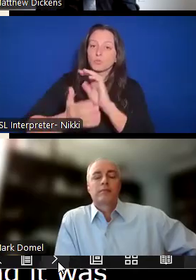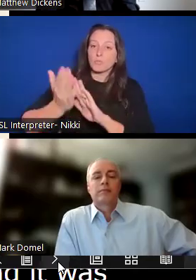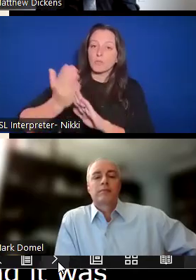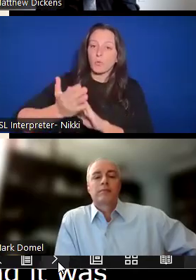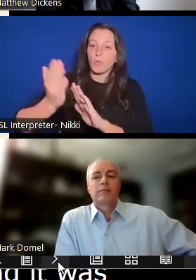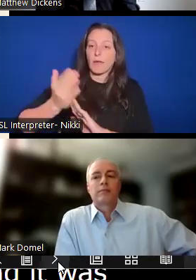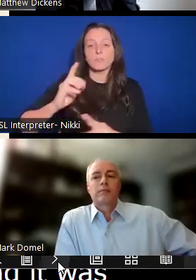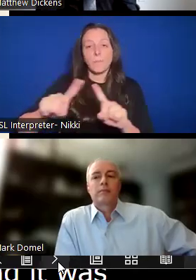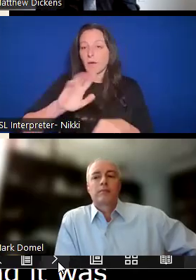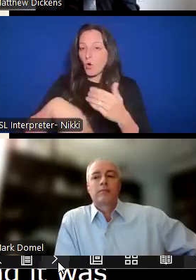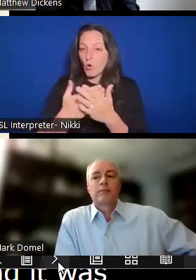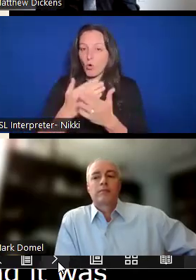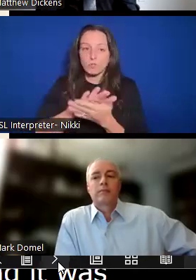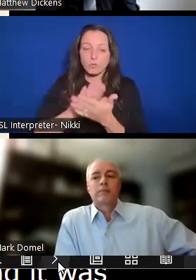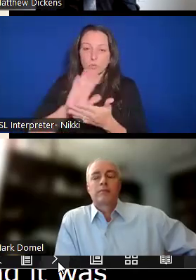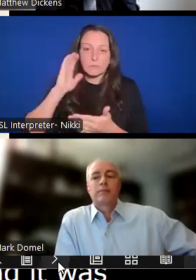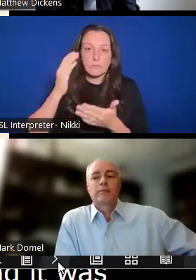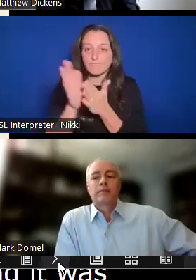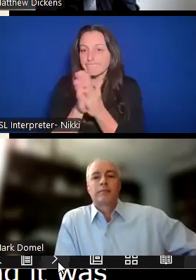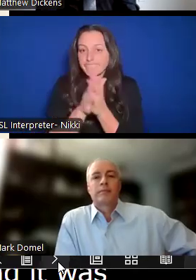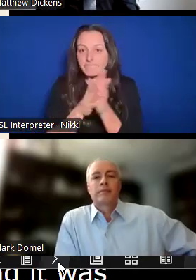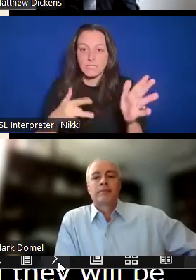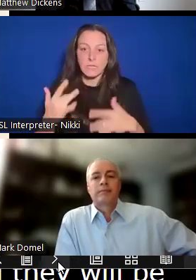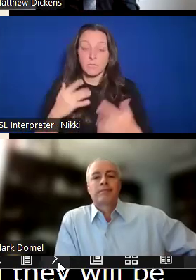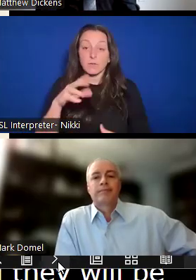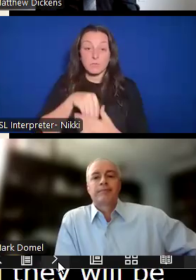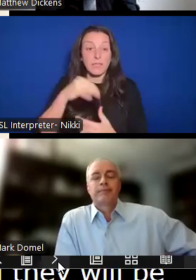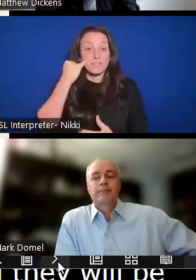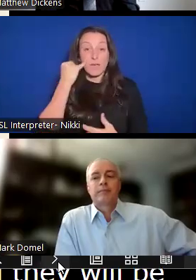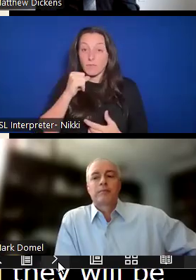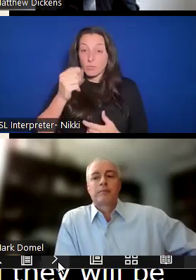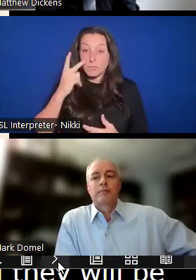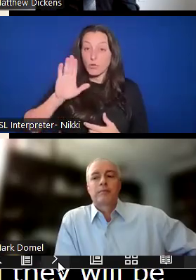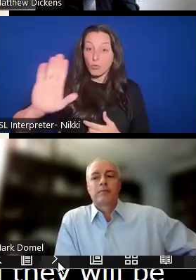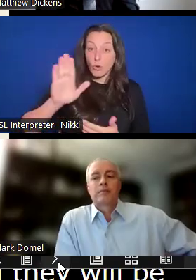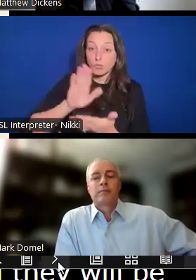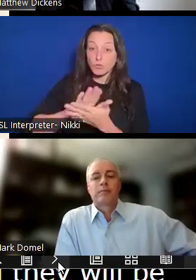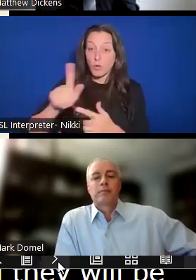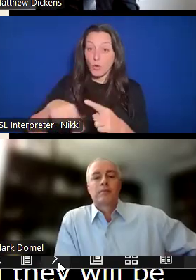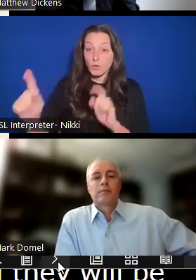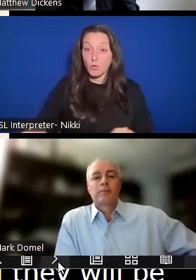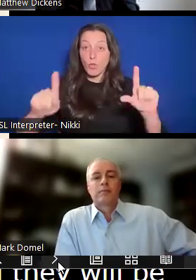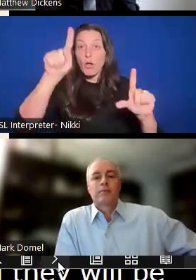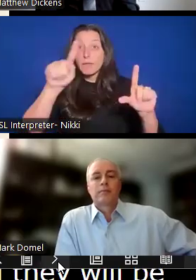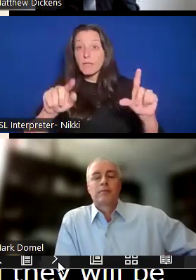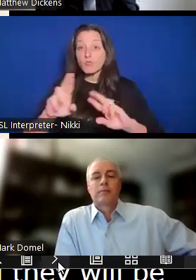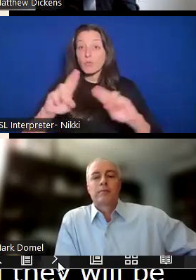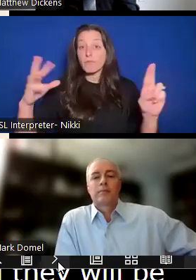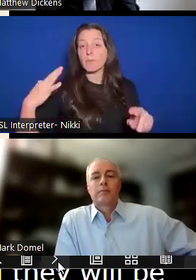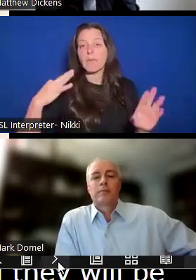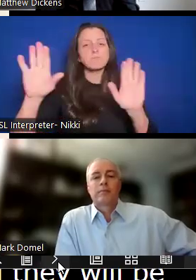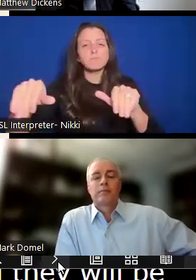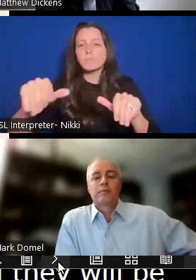all very eager to participate. So if you don't see your preferred school, when you log in to apply, don't worry, they may